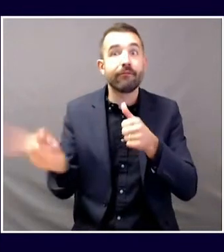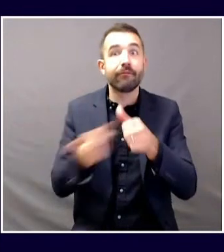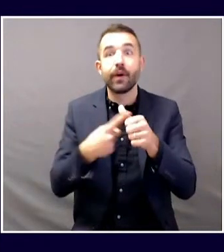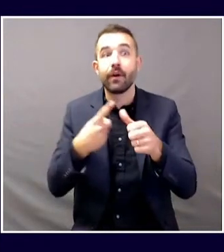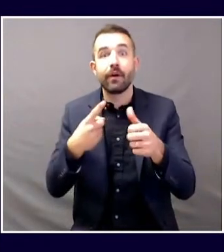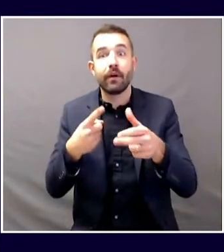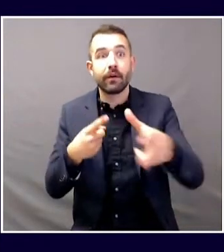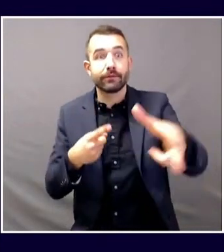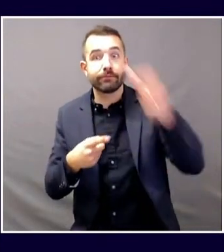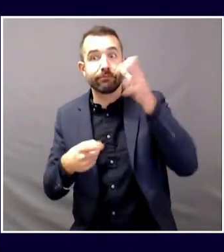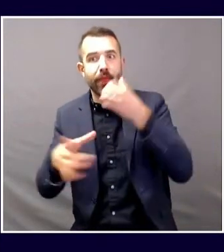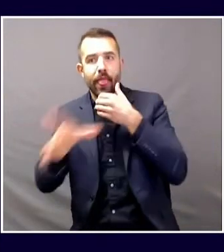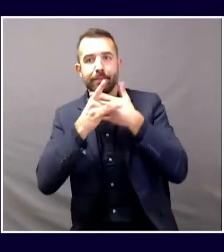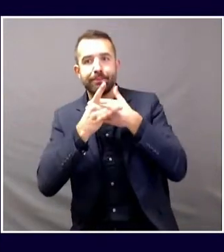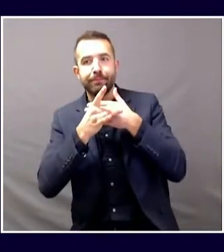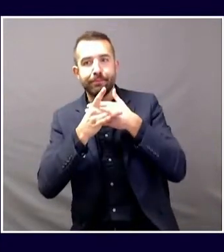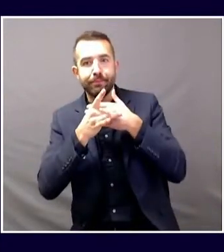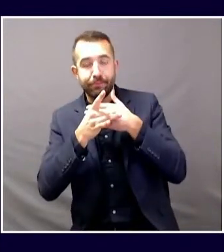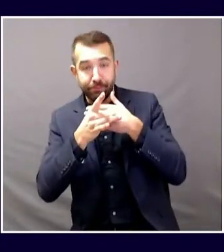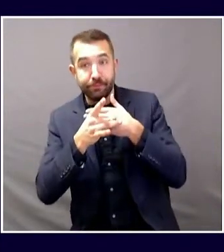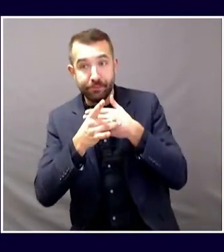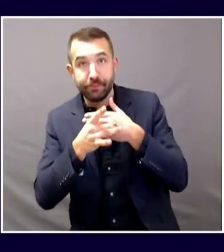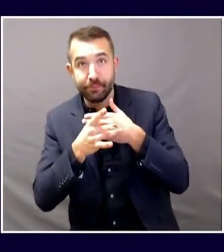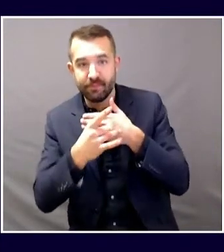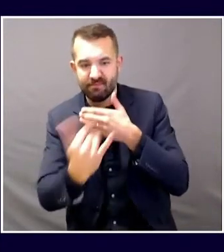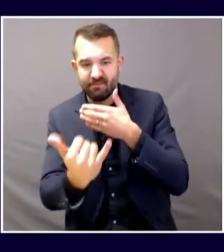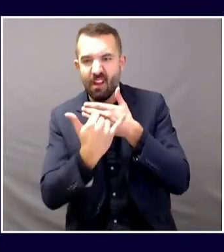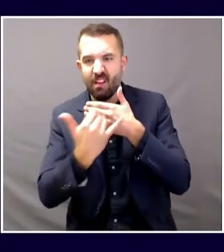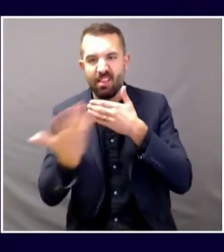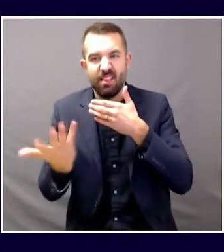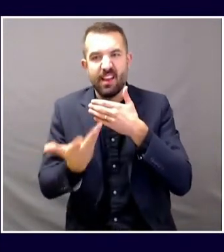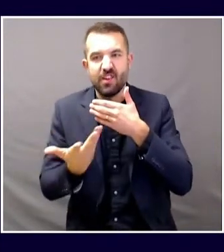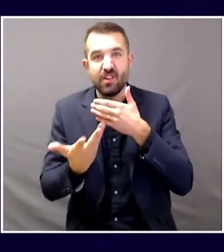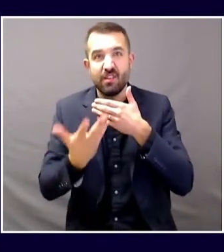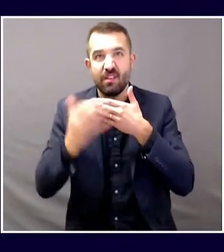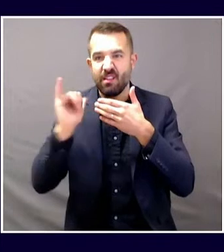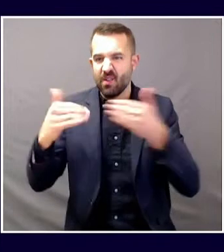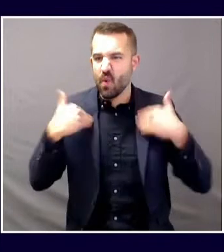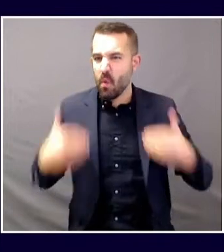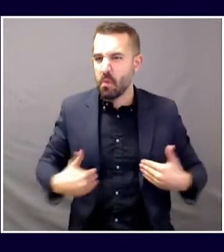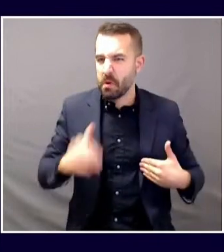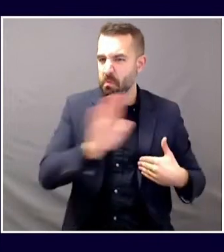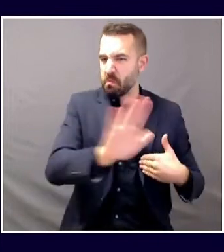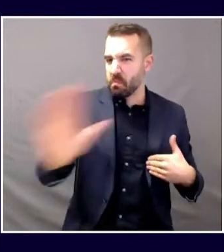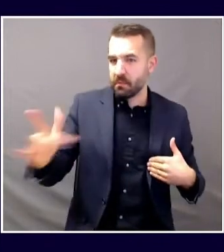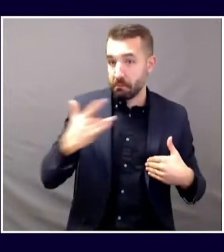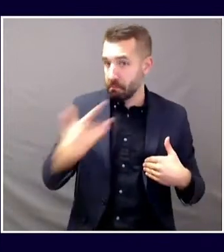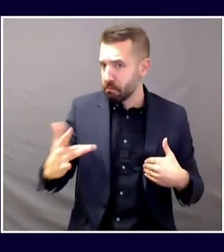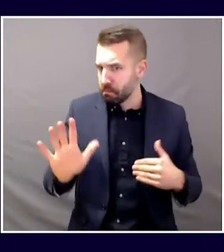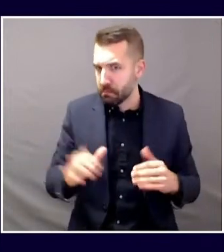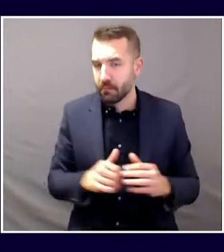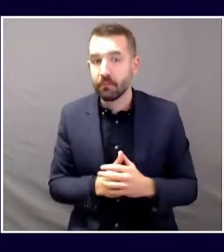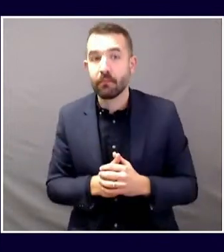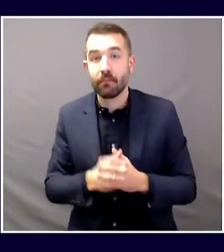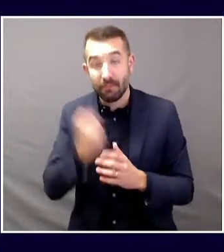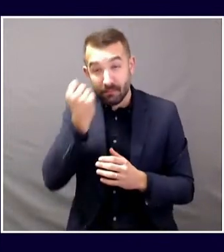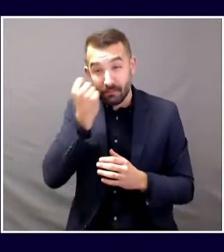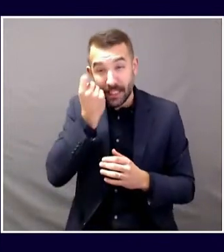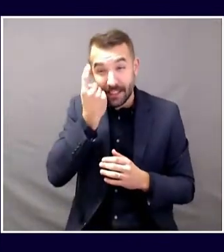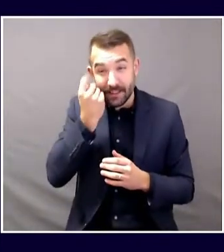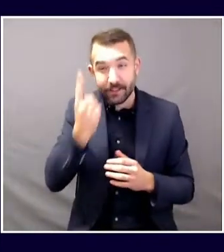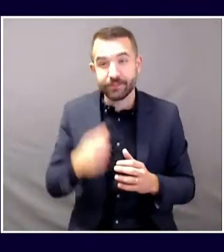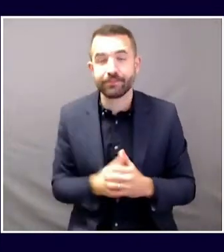But sometimes we have to recognize that the fundamentals of what we were initially presented